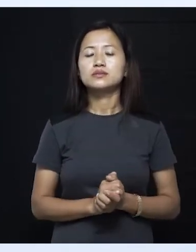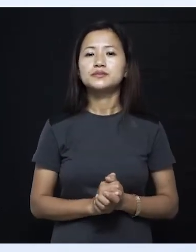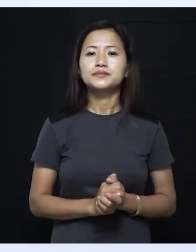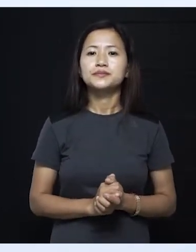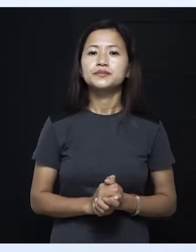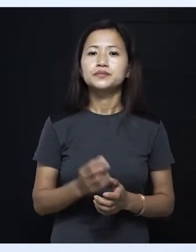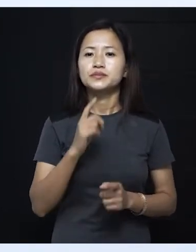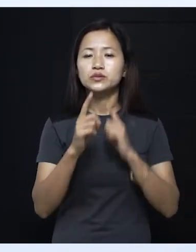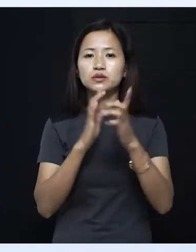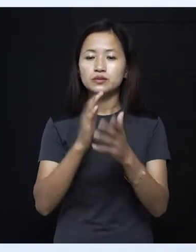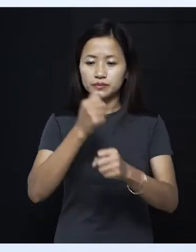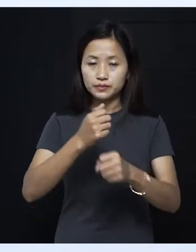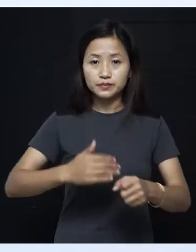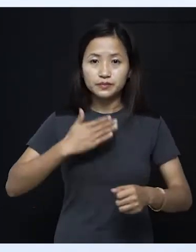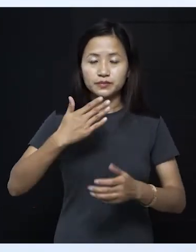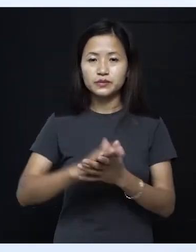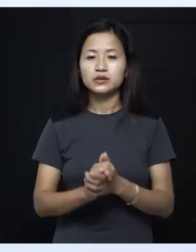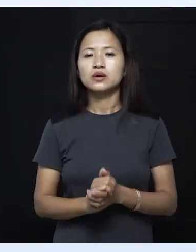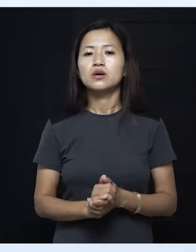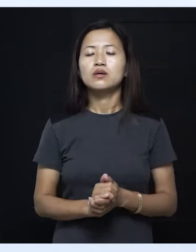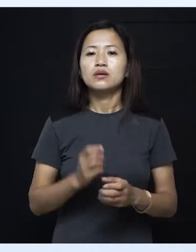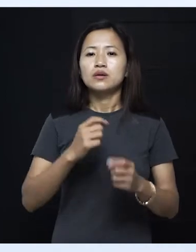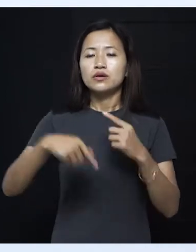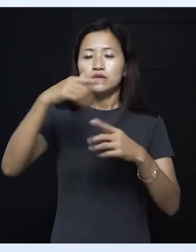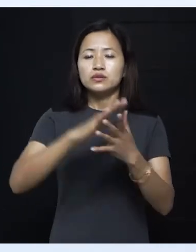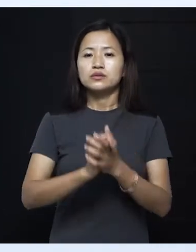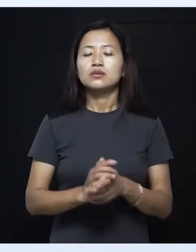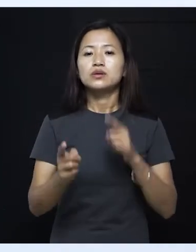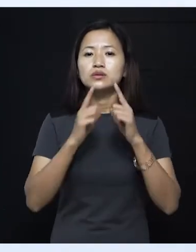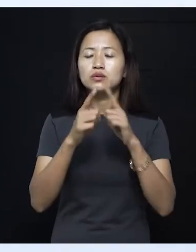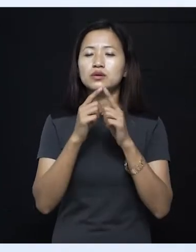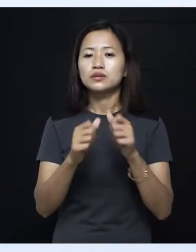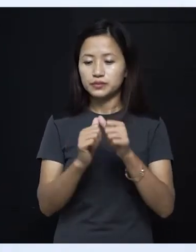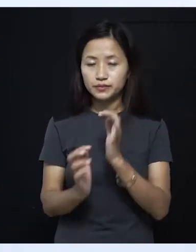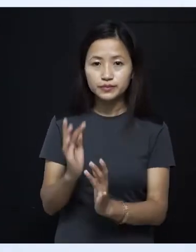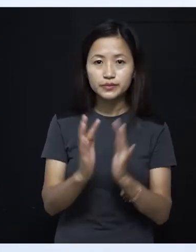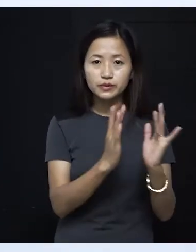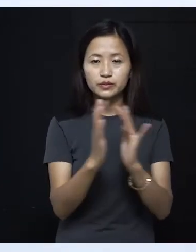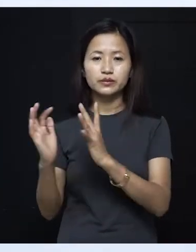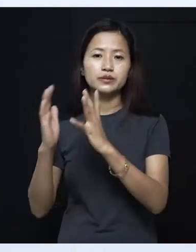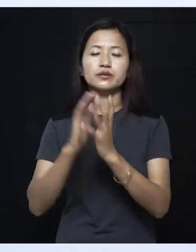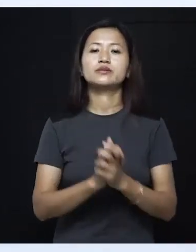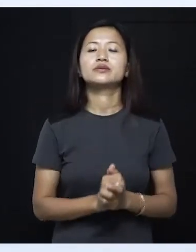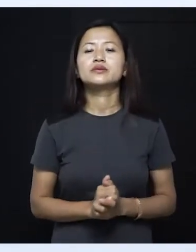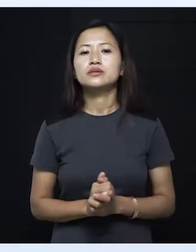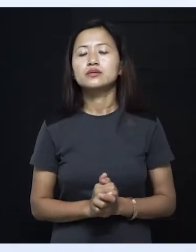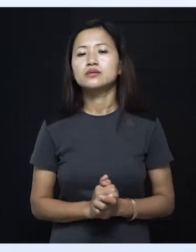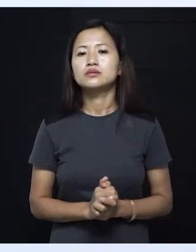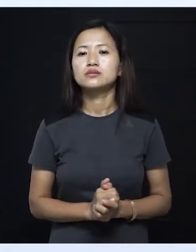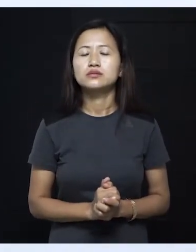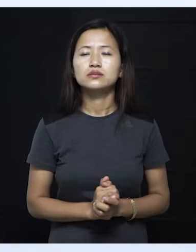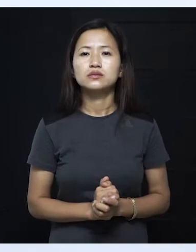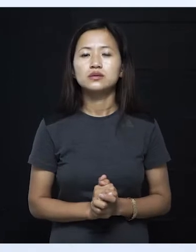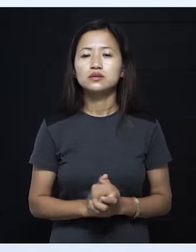Revolution, okay, we are talking about agriculture. Green Revolution, we are talking about